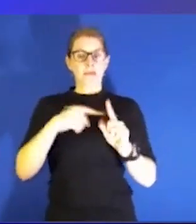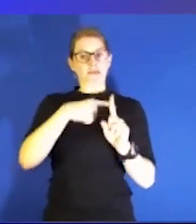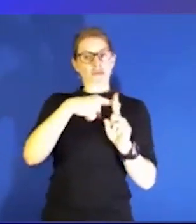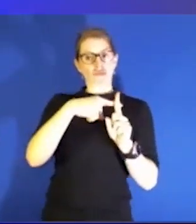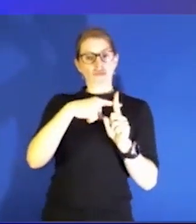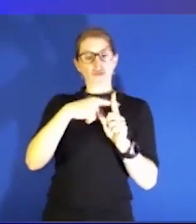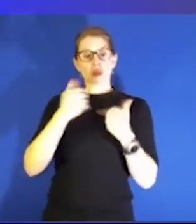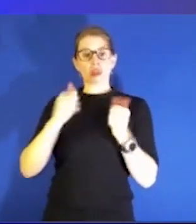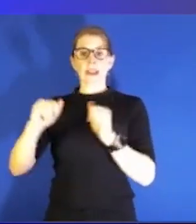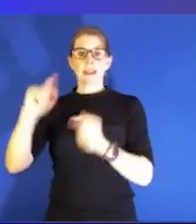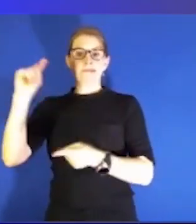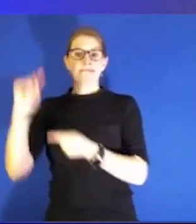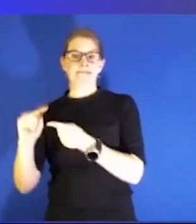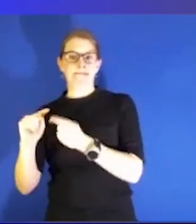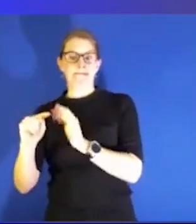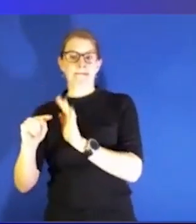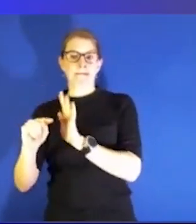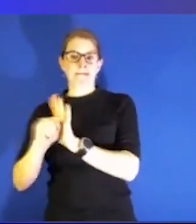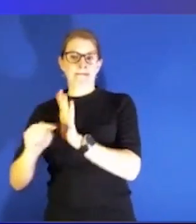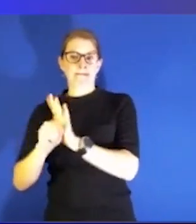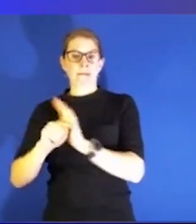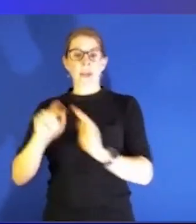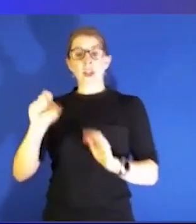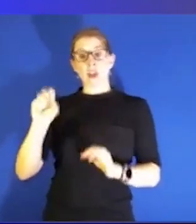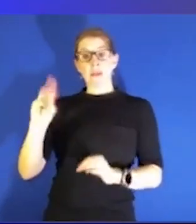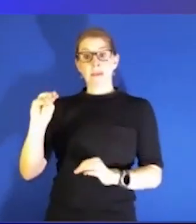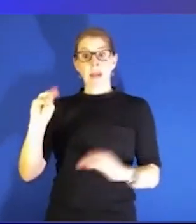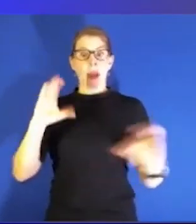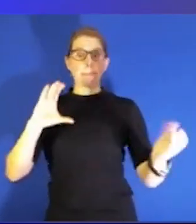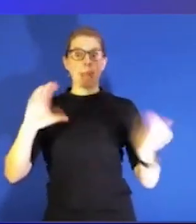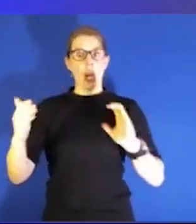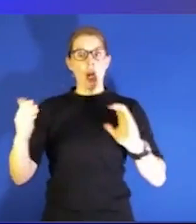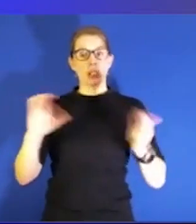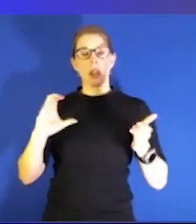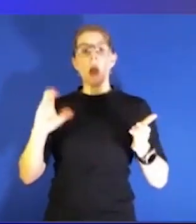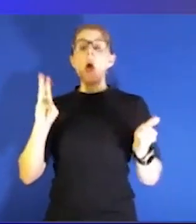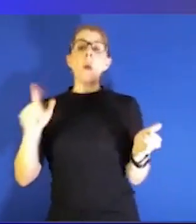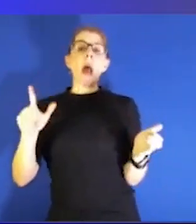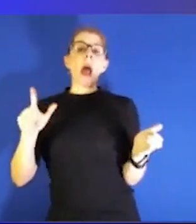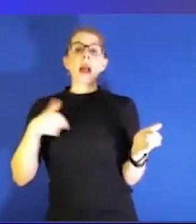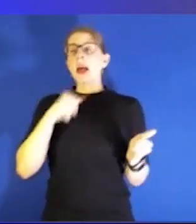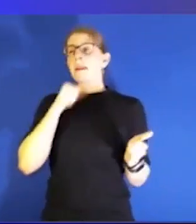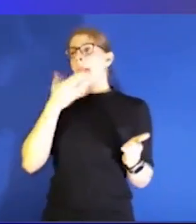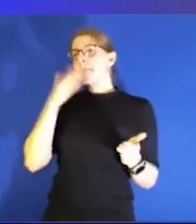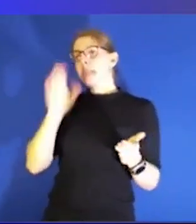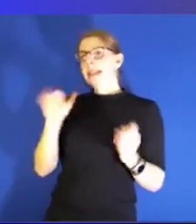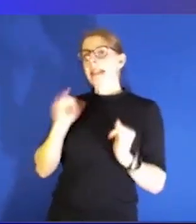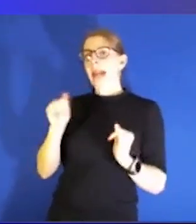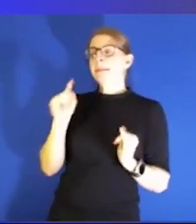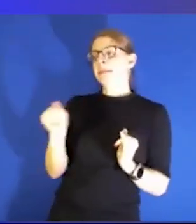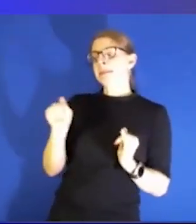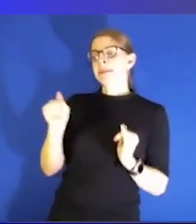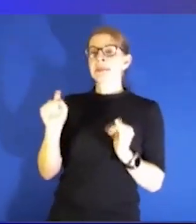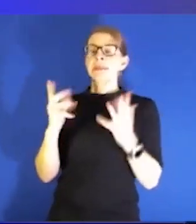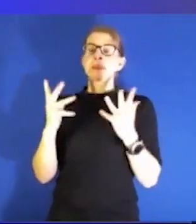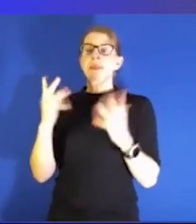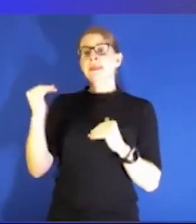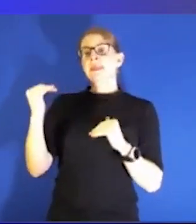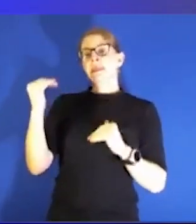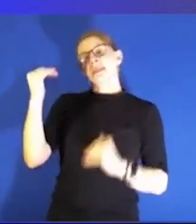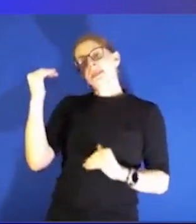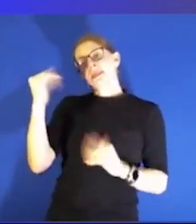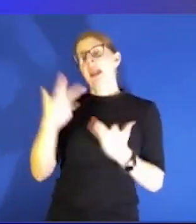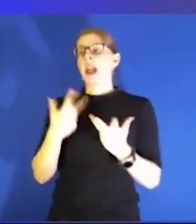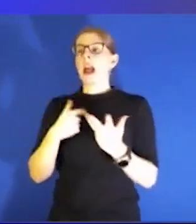bad. Sure. So the social media can be a lot of comparison and a lot of, oh, well, I'm not as bad off as this person. I only lost a pet and not a parent,